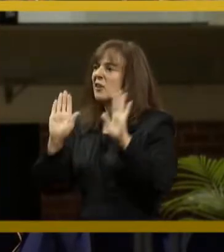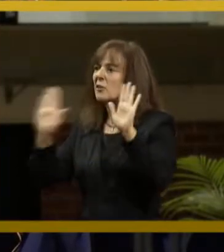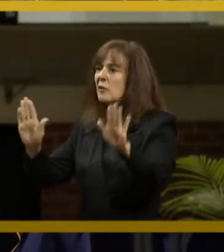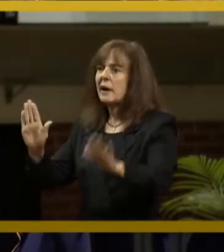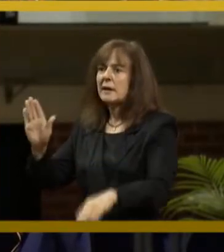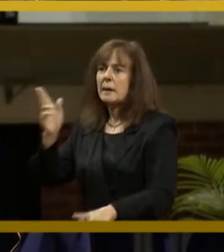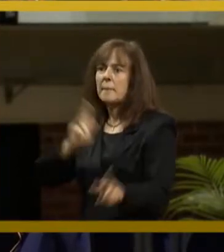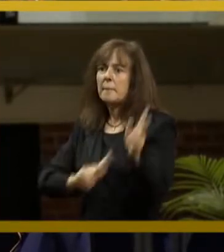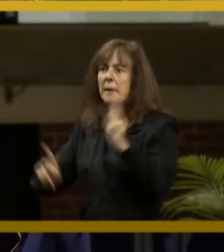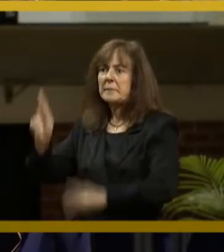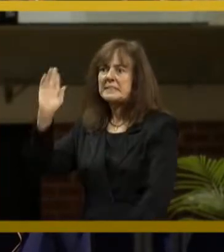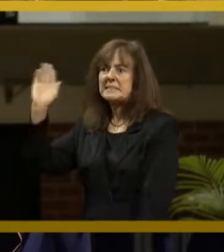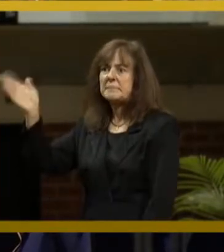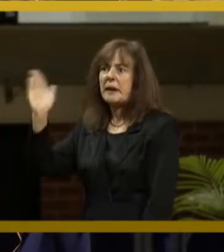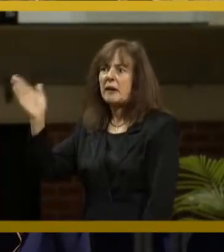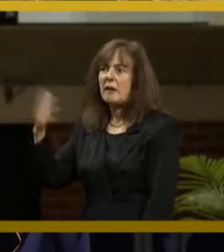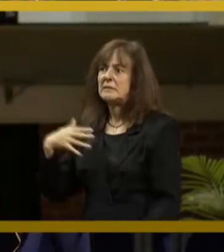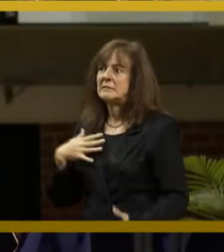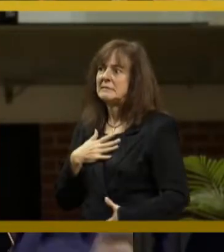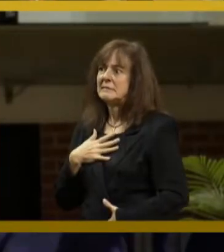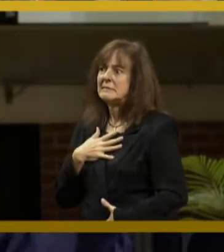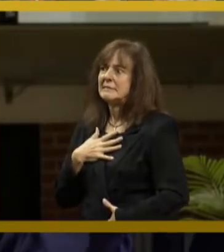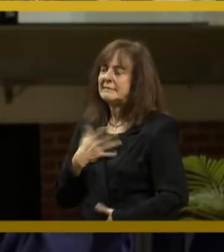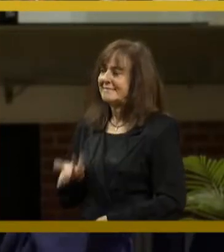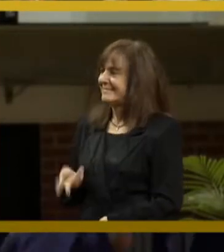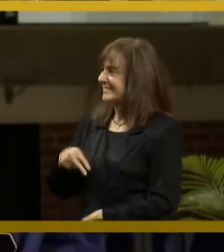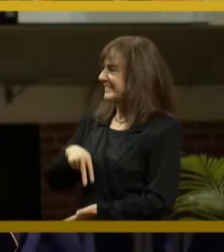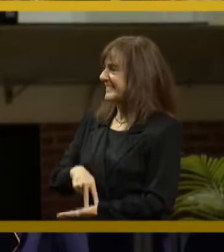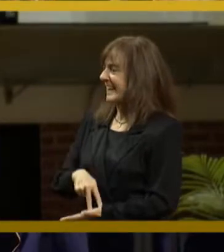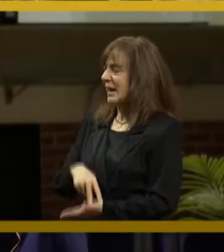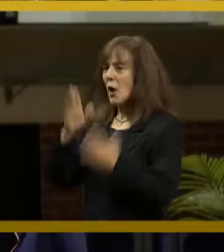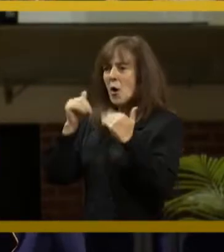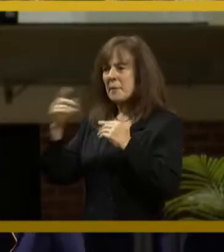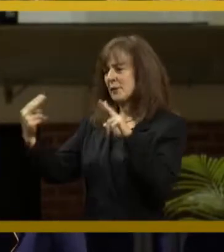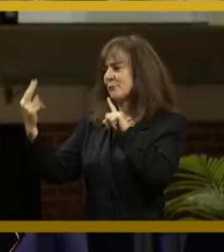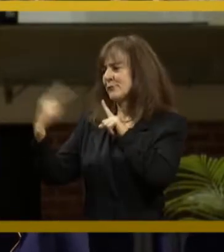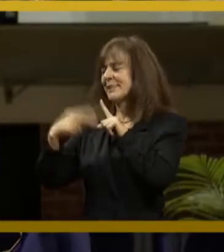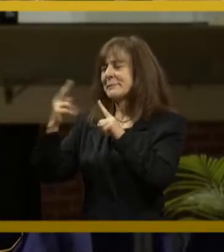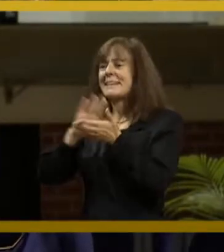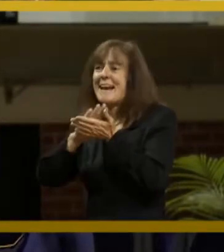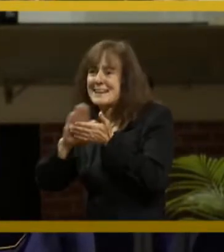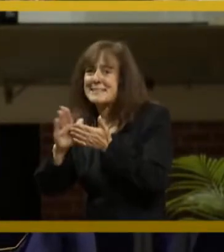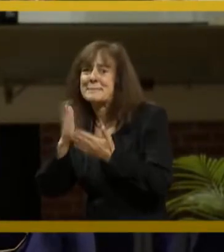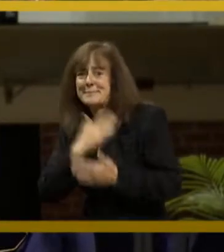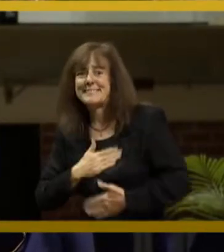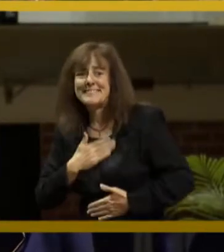speaker. Well, friends, here I stand, hoping you will judge me kindly.